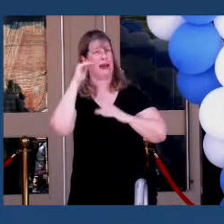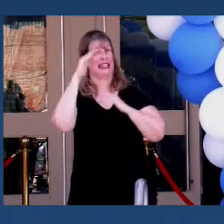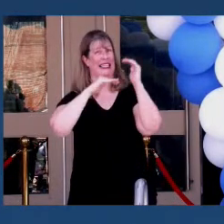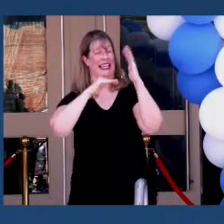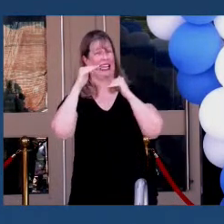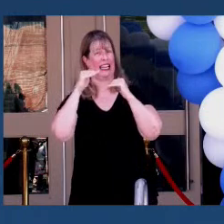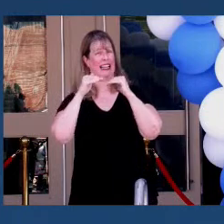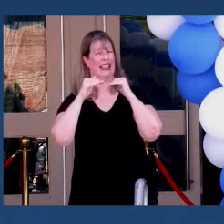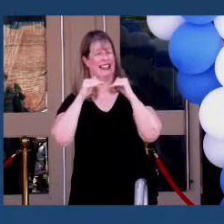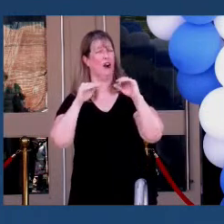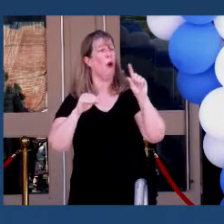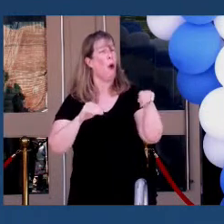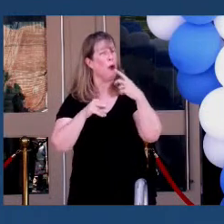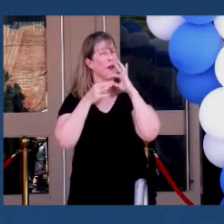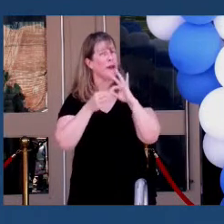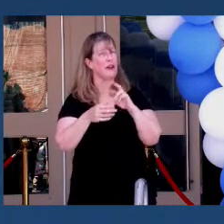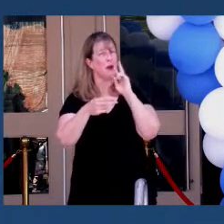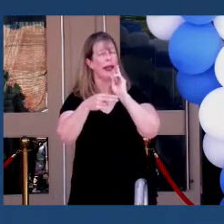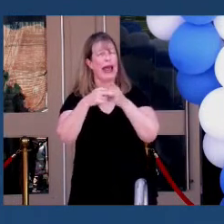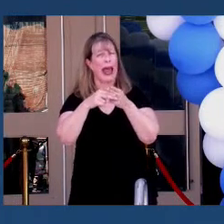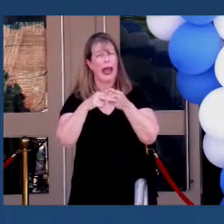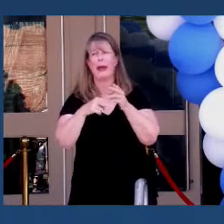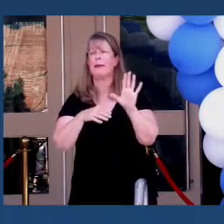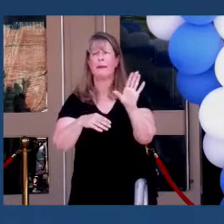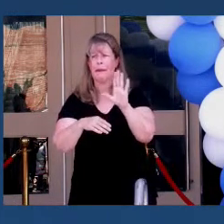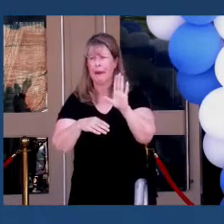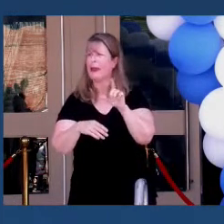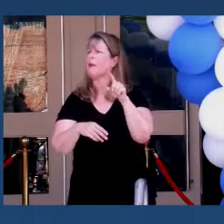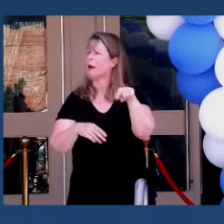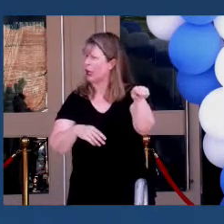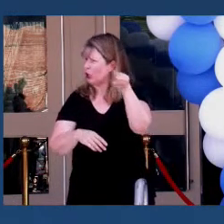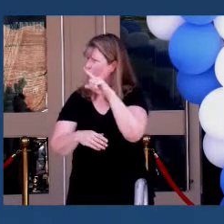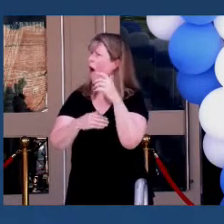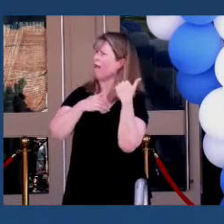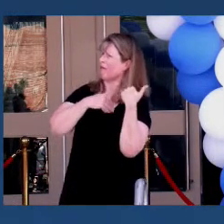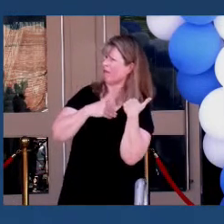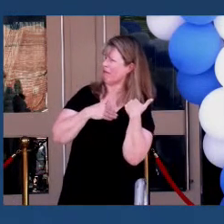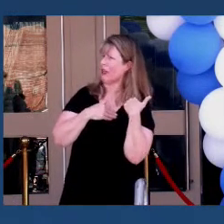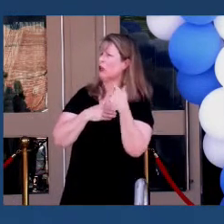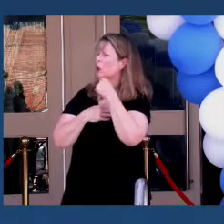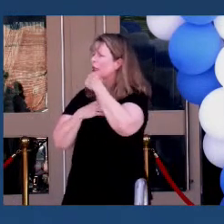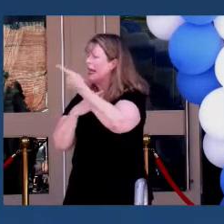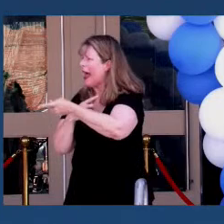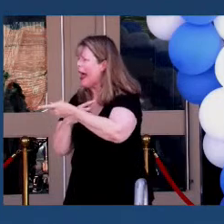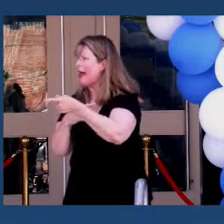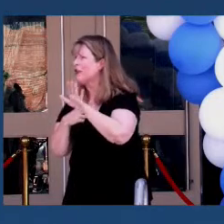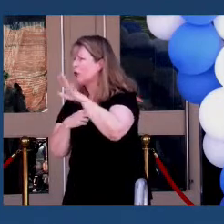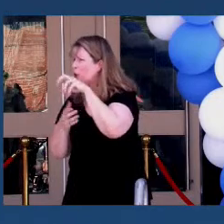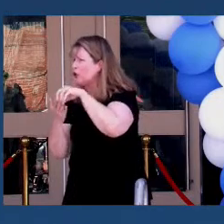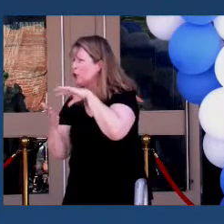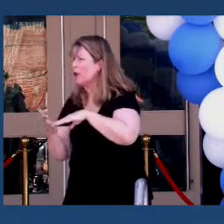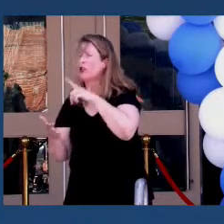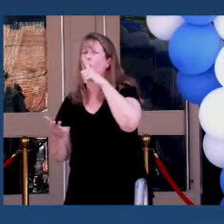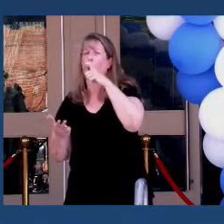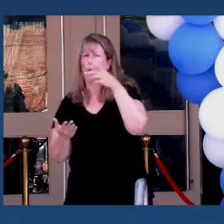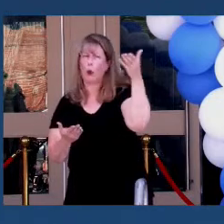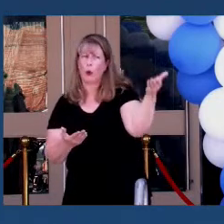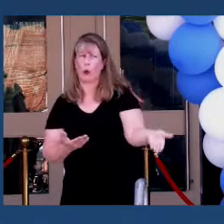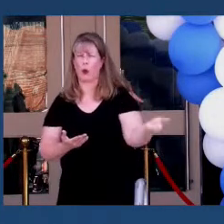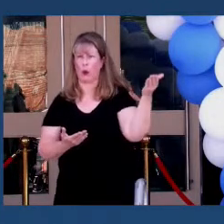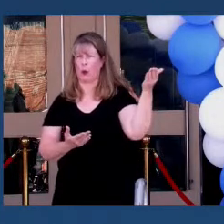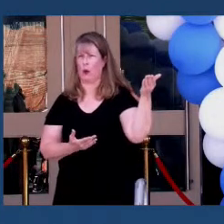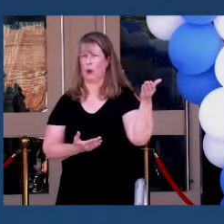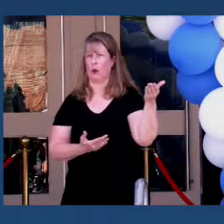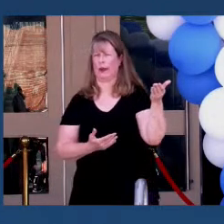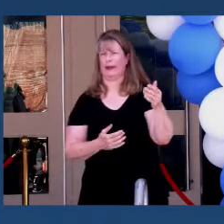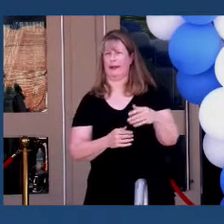a name, but I want you to talk and teach each and every one of your kids who the person was, not just the name and why the building was